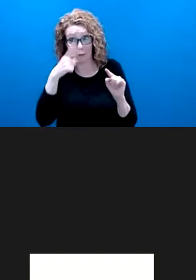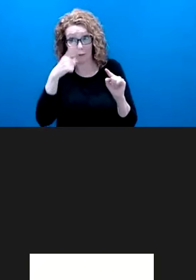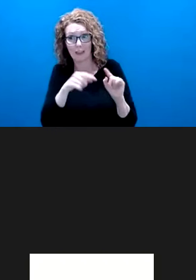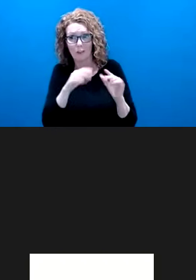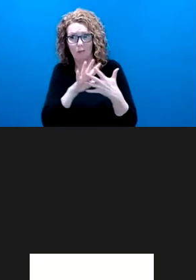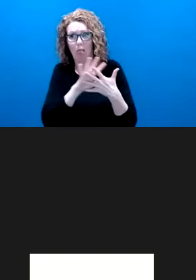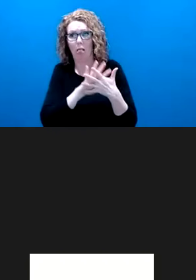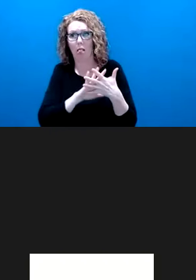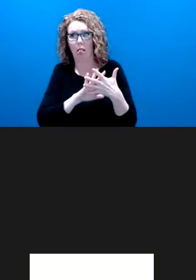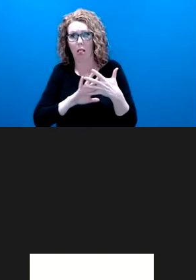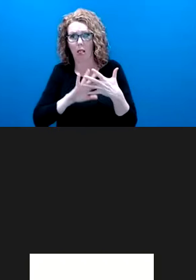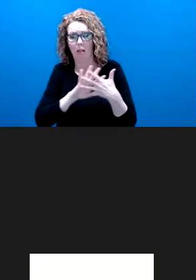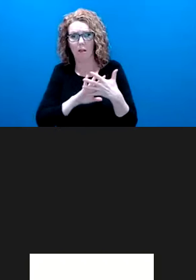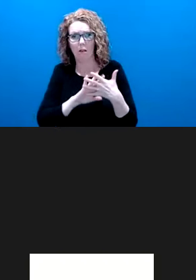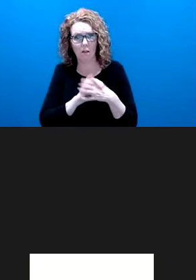Okay.